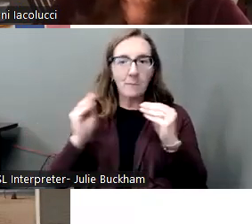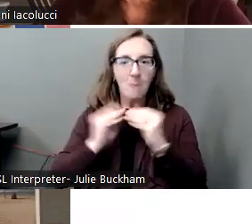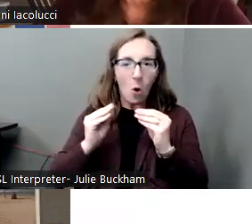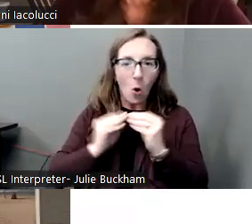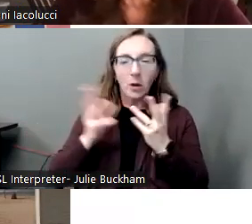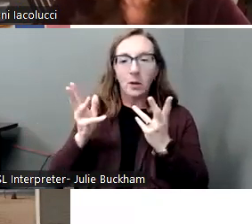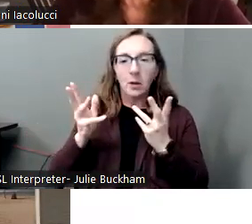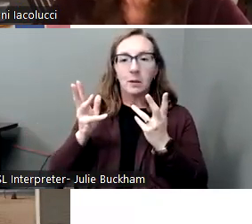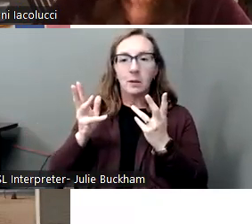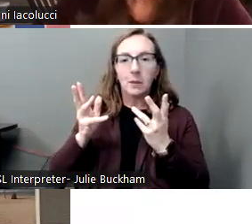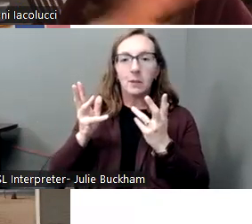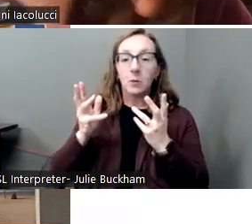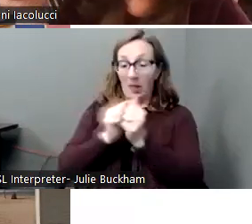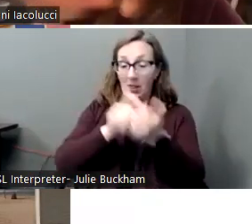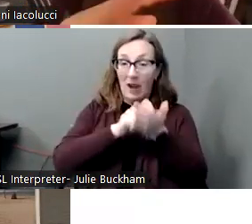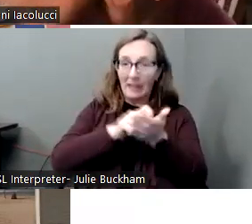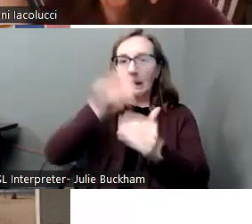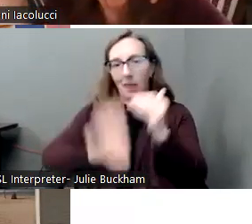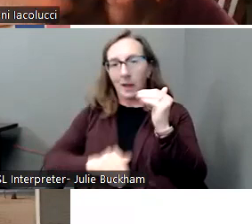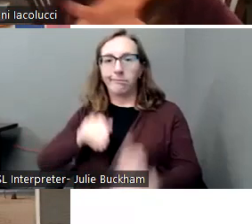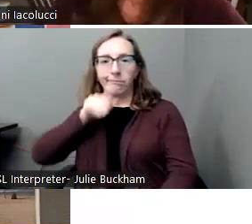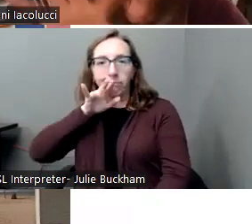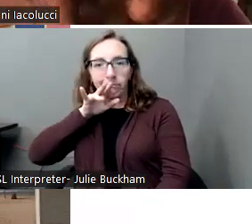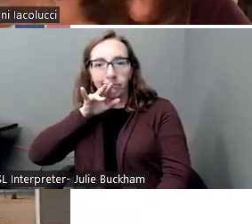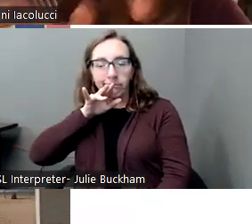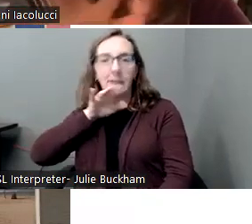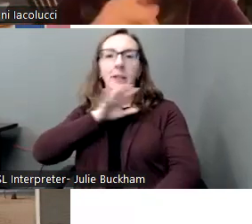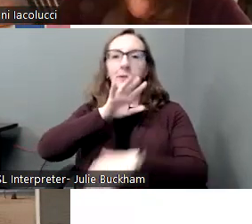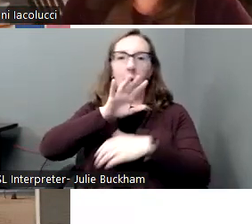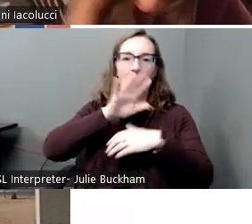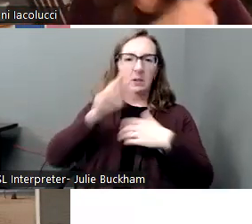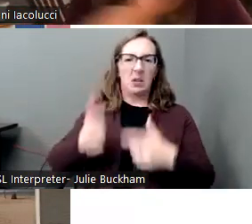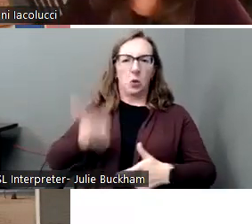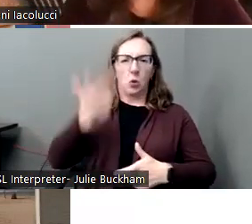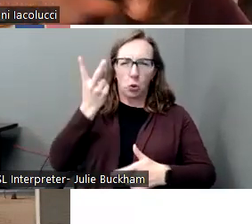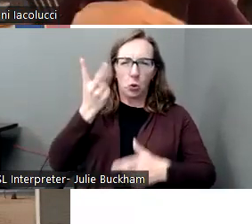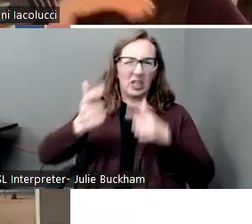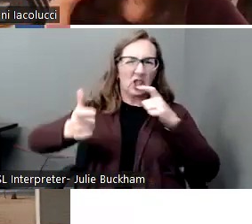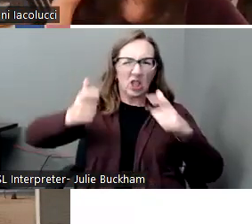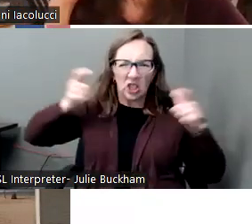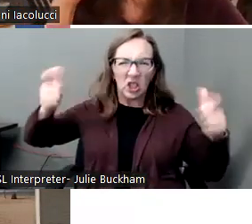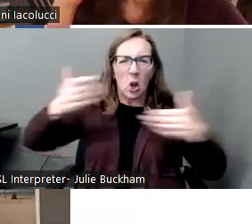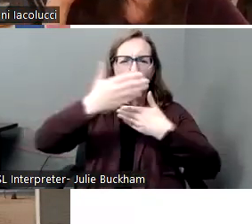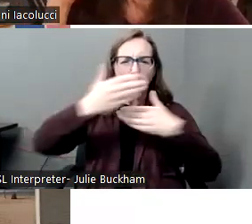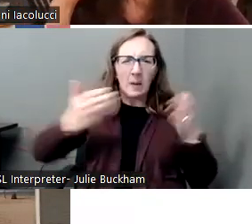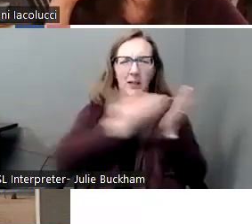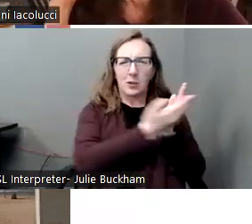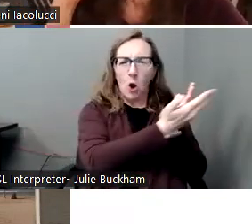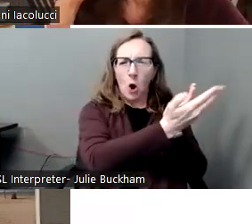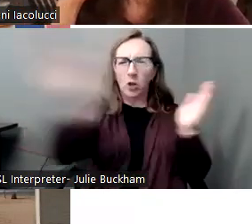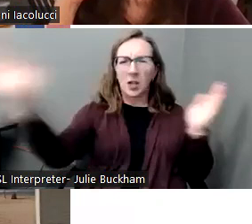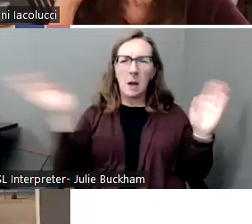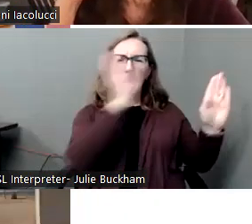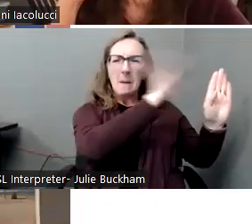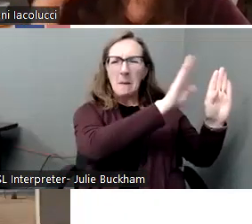in terms of what they say with you. So, you know, we all stand, there were 2 huge rooms like this that were circular. There were just hundreds and